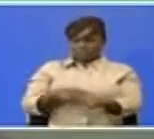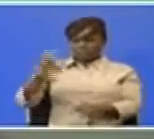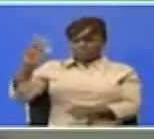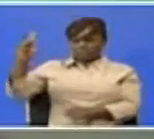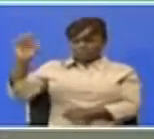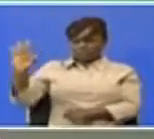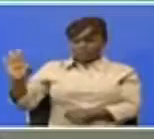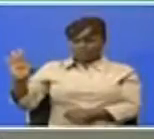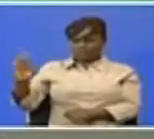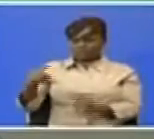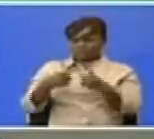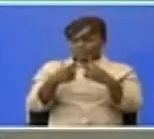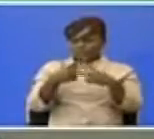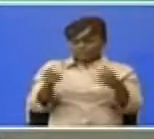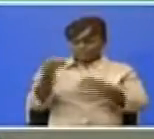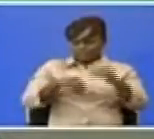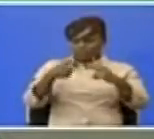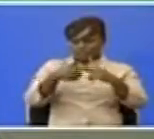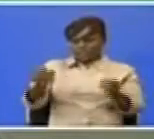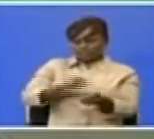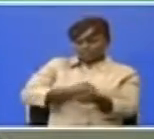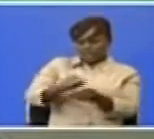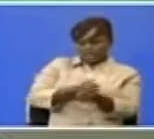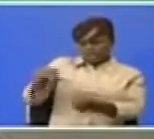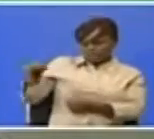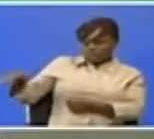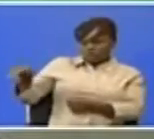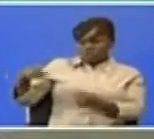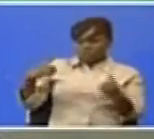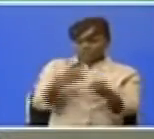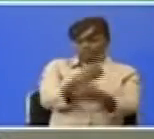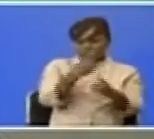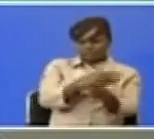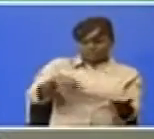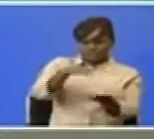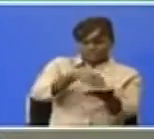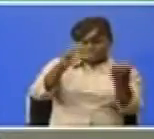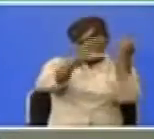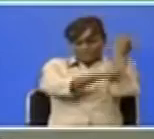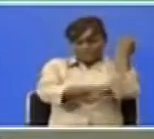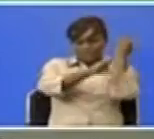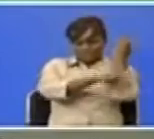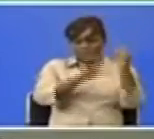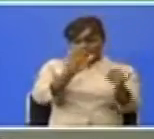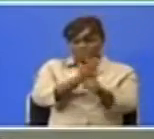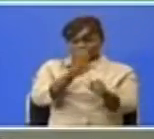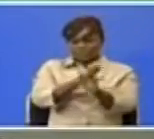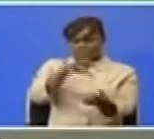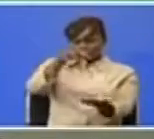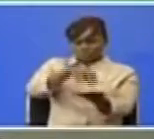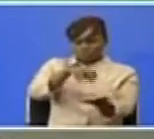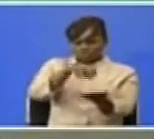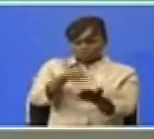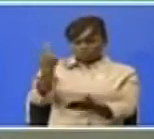Federation elections kicked off Friday morning, beginning the sub-branch level in different polling stations around the country. A number of cases of missing names